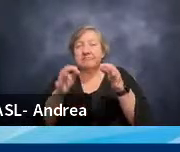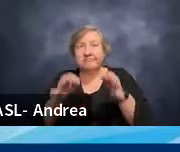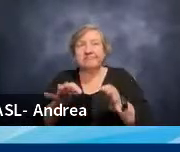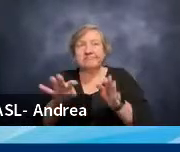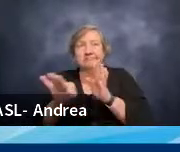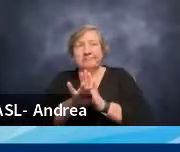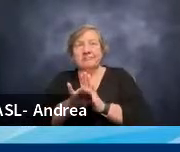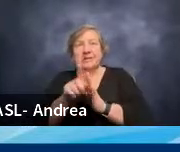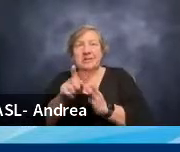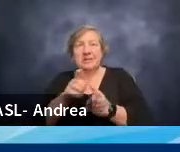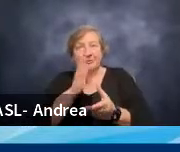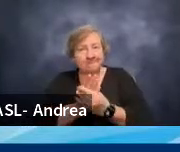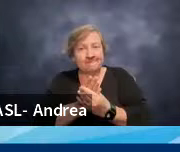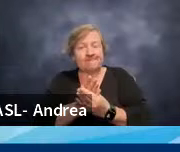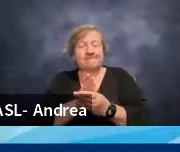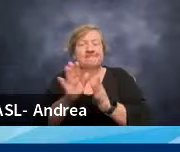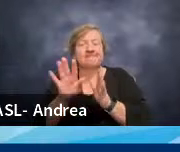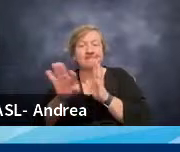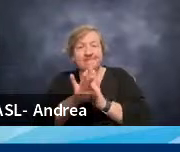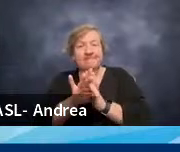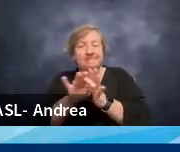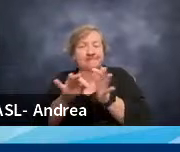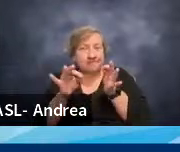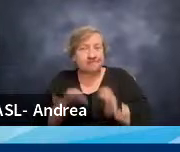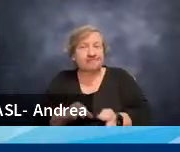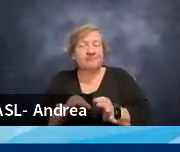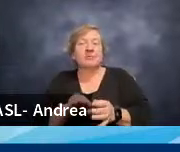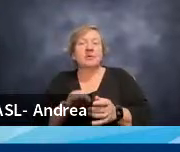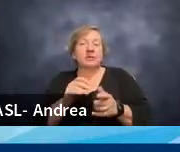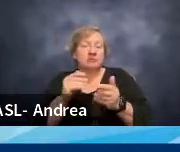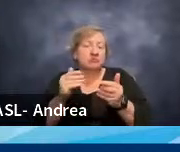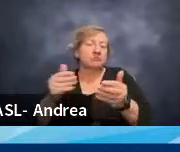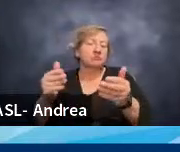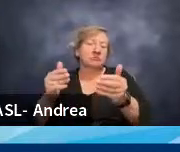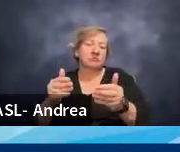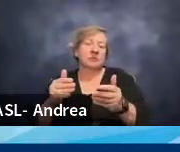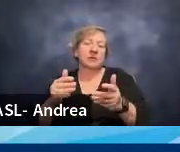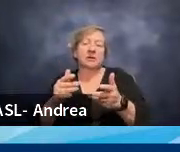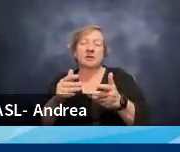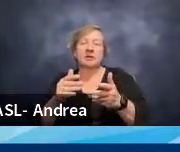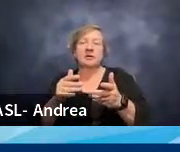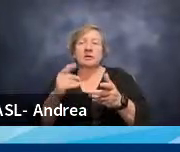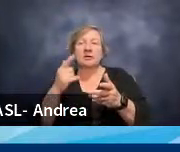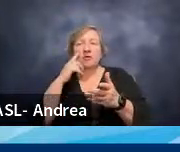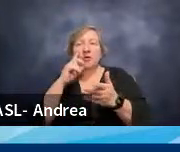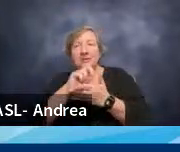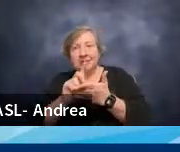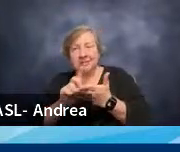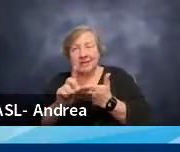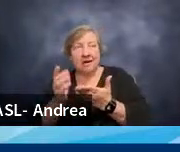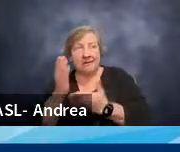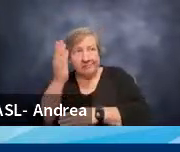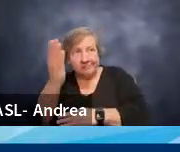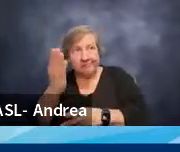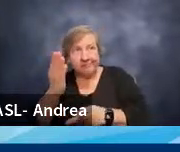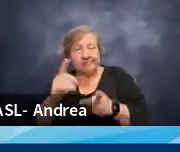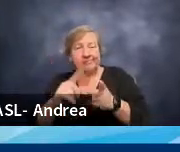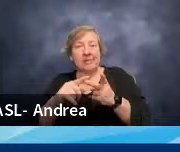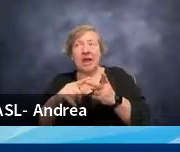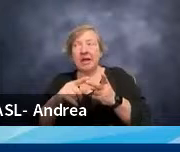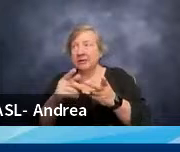record of decision to move forward for advancing the design and right-of-way acquisition, as we